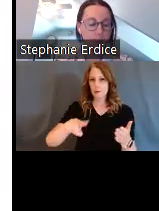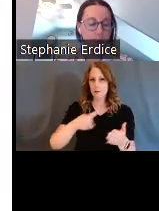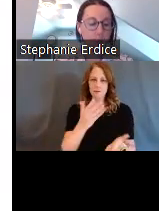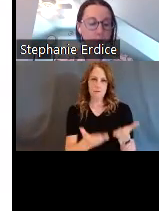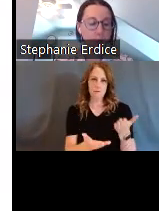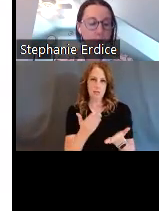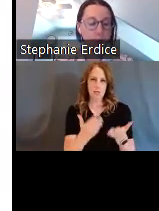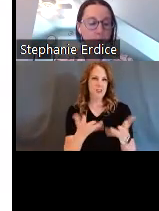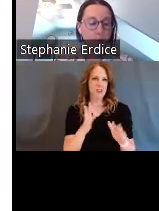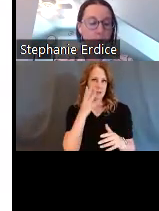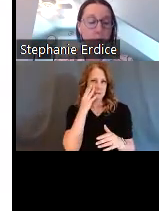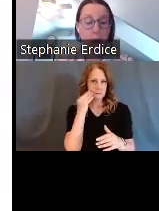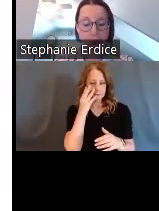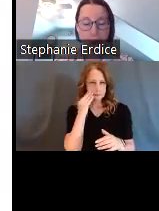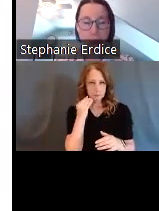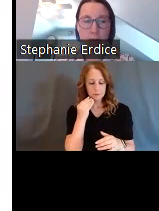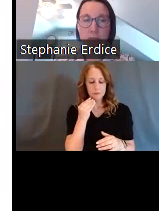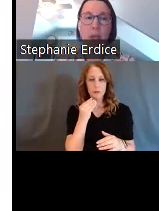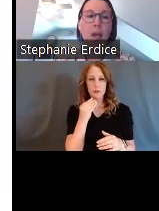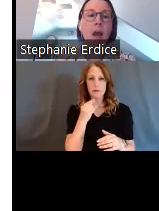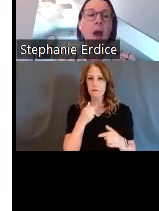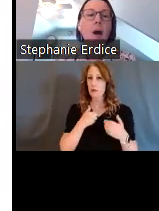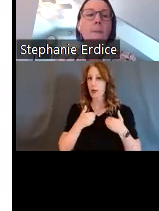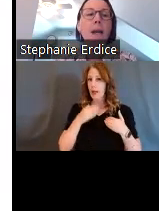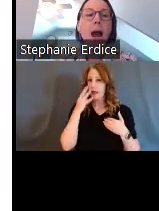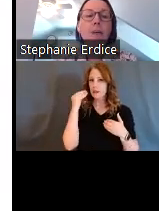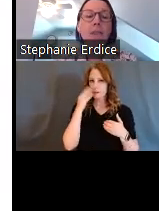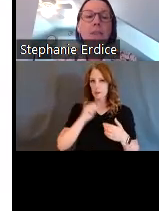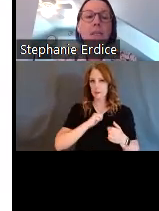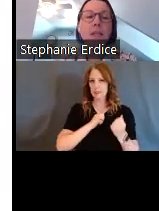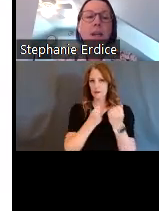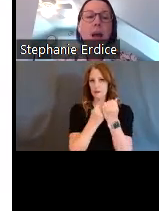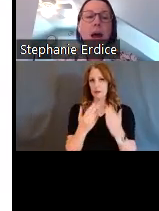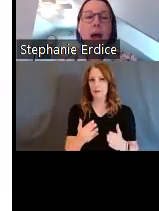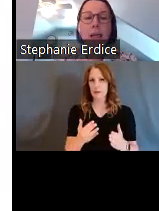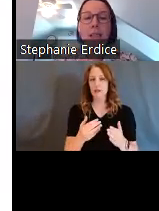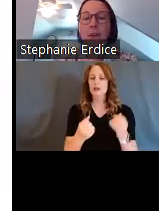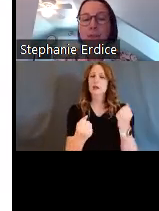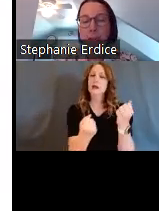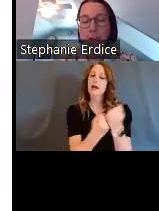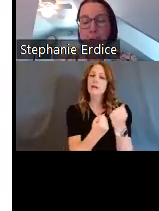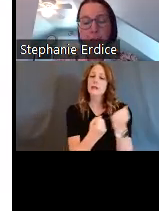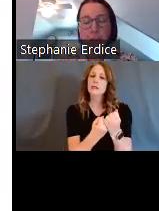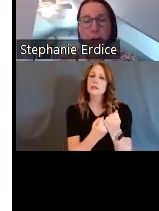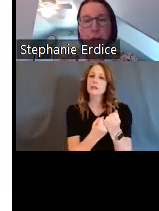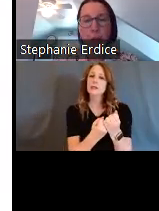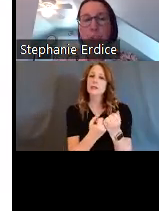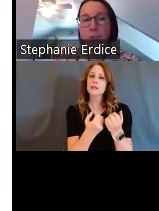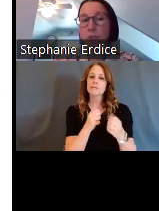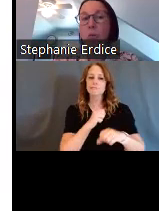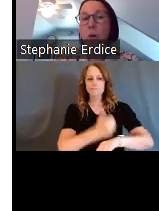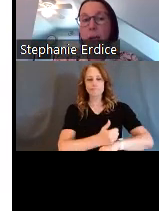this experience that I had as an advocate, but advocacy has its foundation